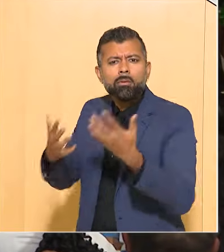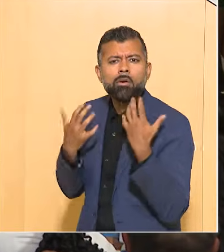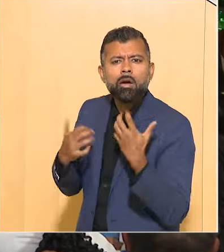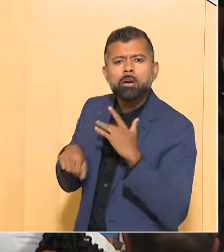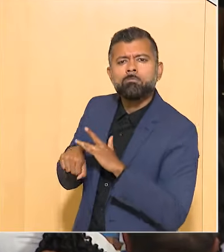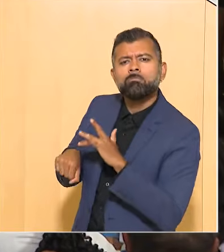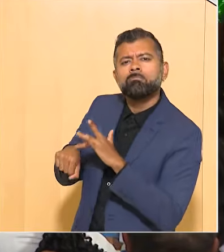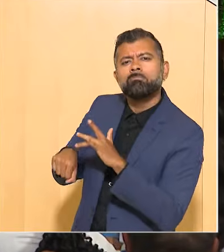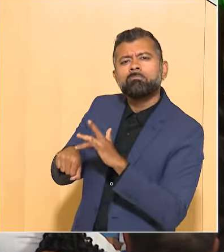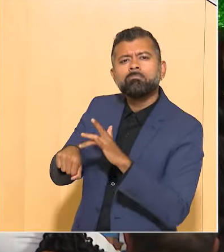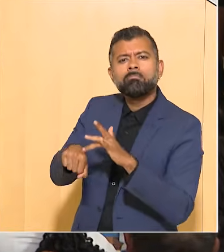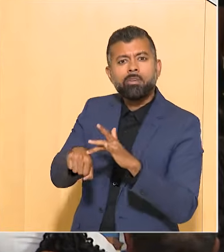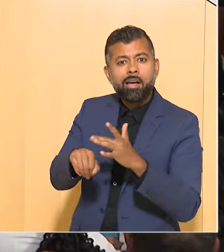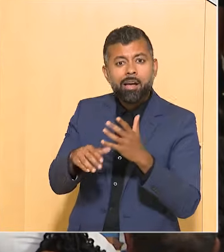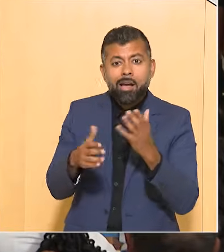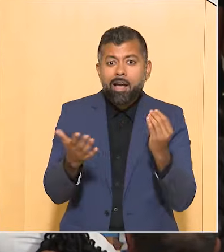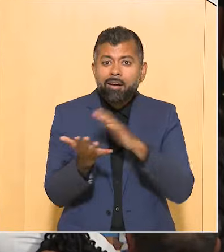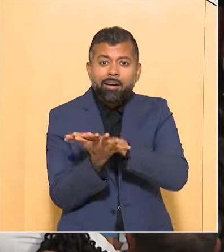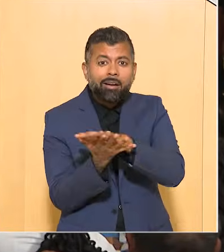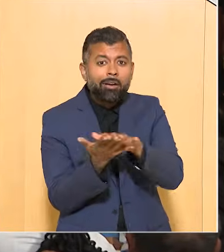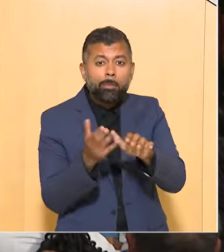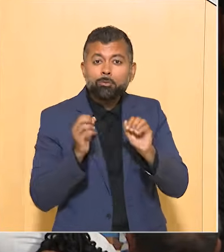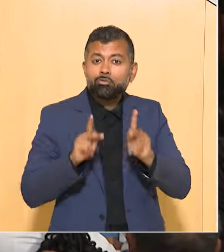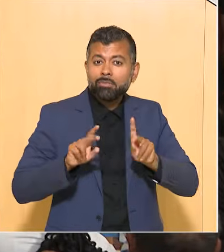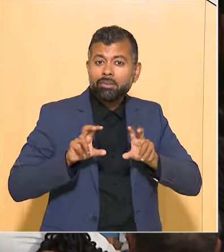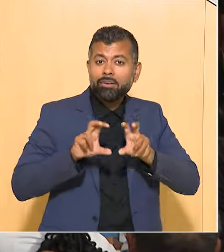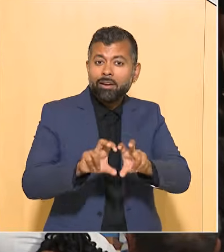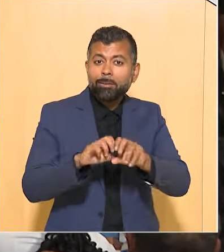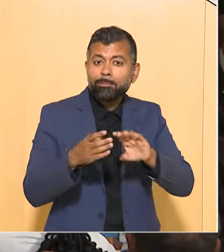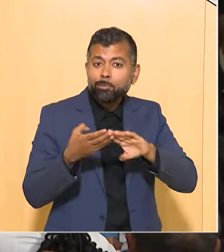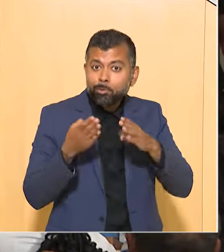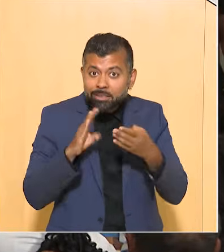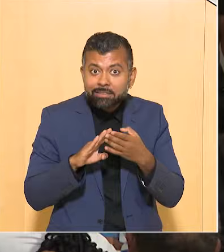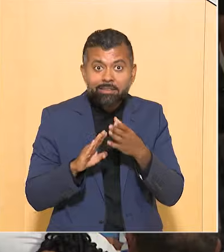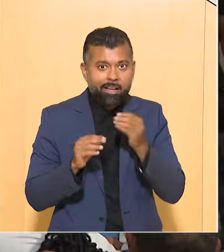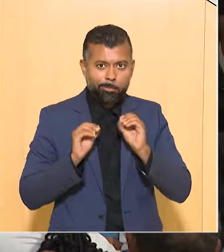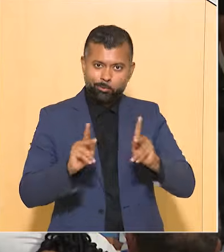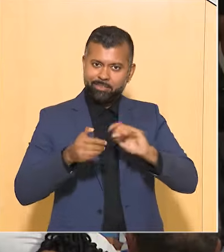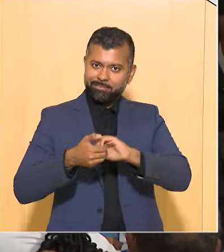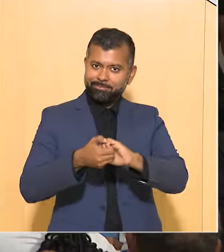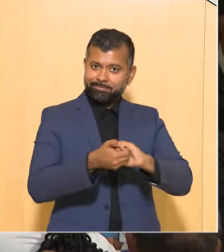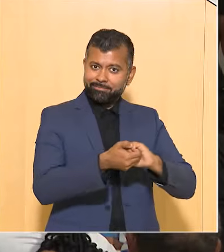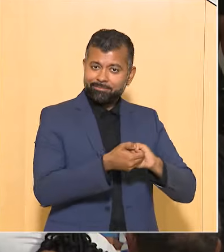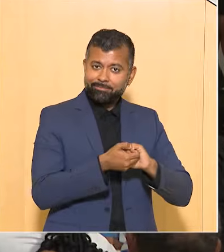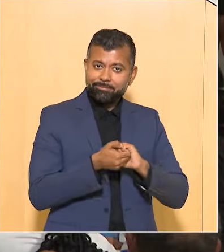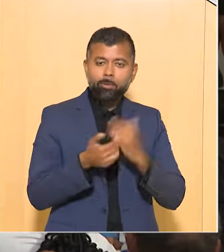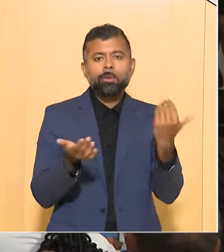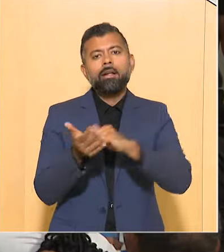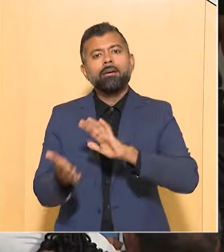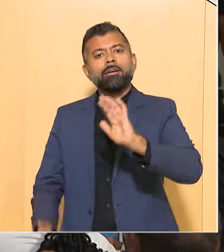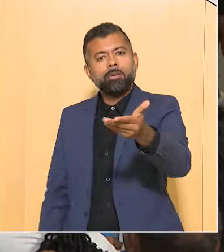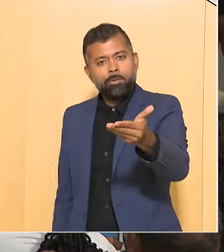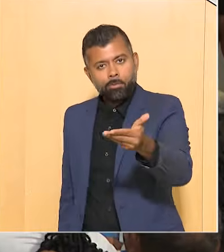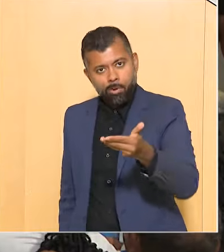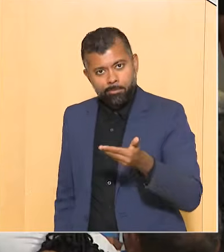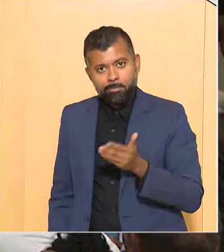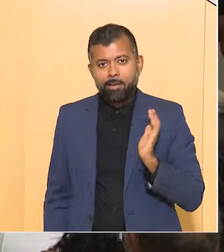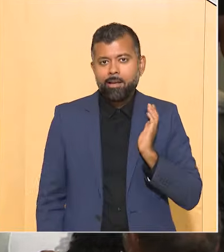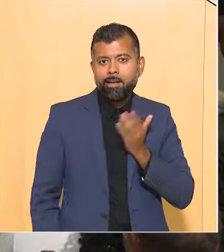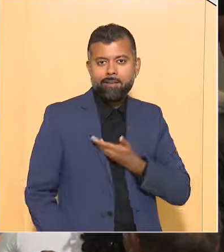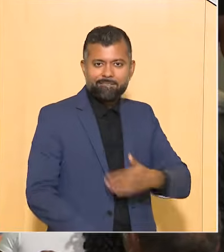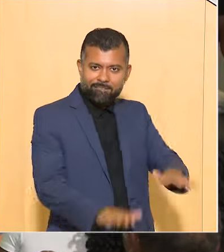them. Now, without further ado, I would like to invite the amazing director, Jackie Reyes, who is